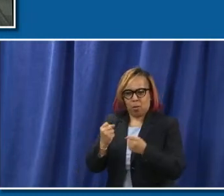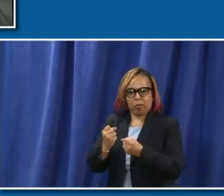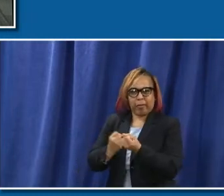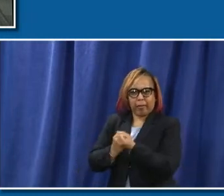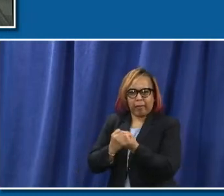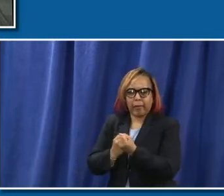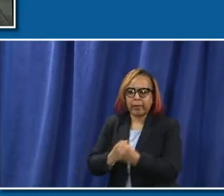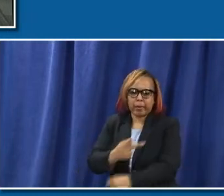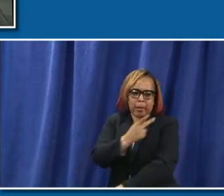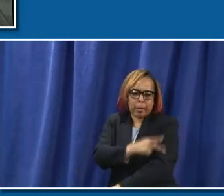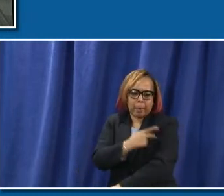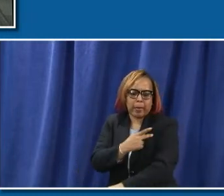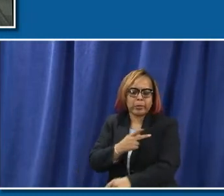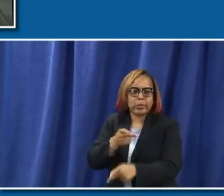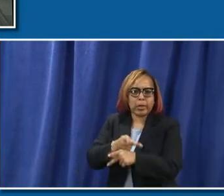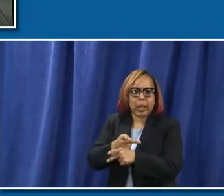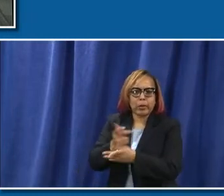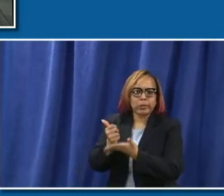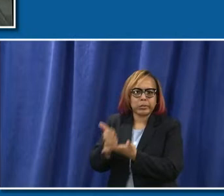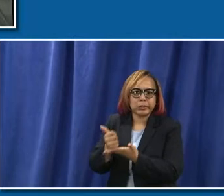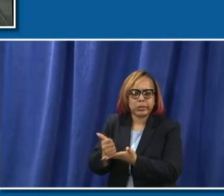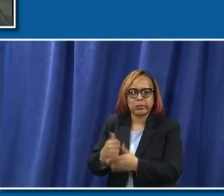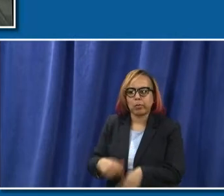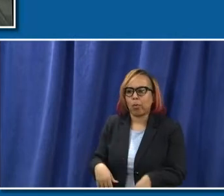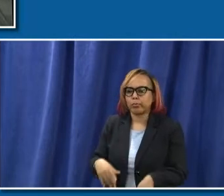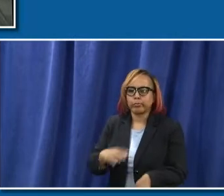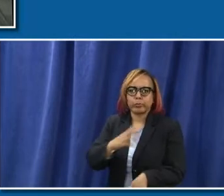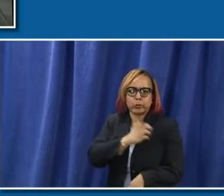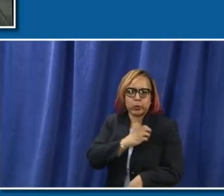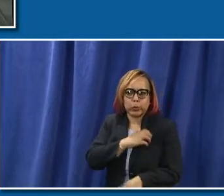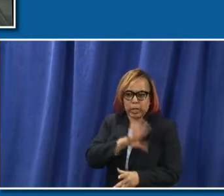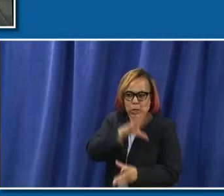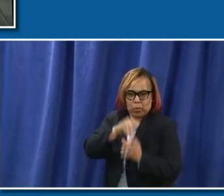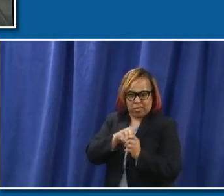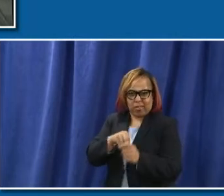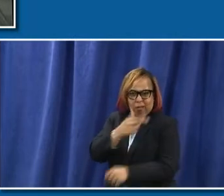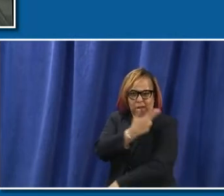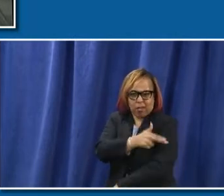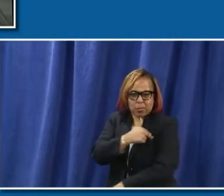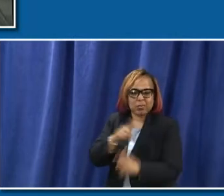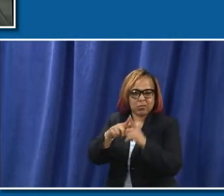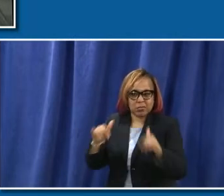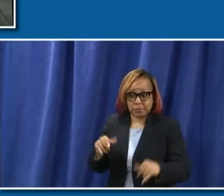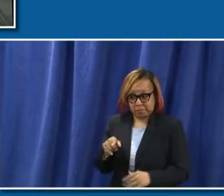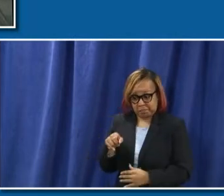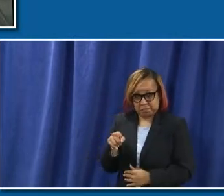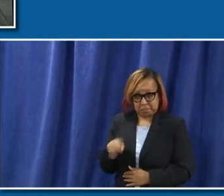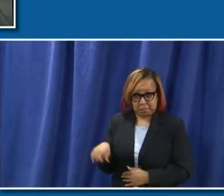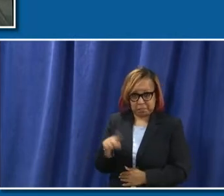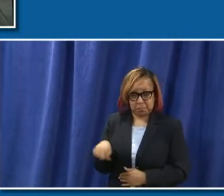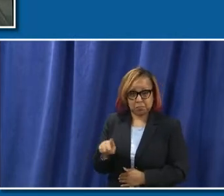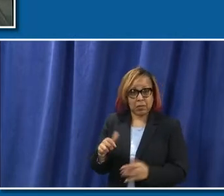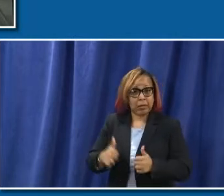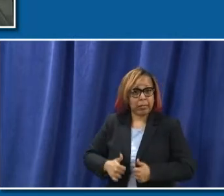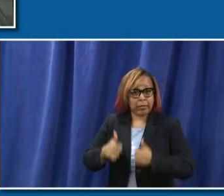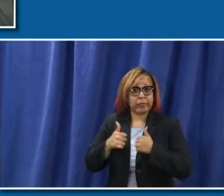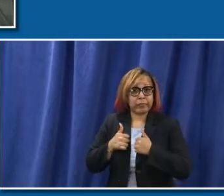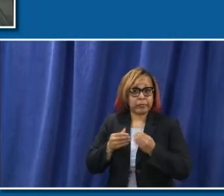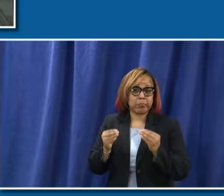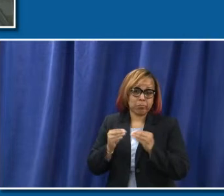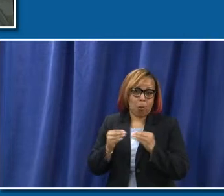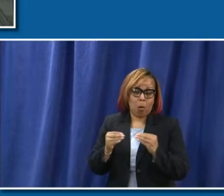patient care assistant or security roles within healthcare settings, those folks do live